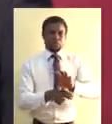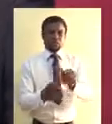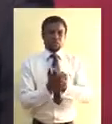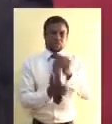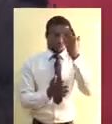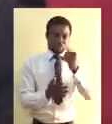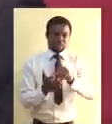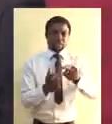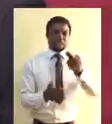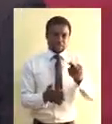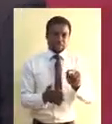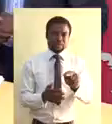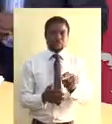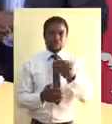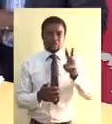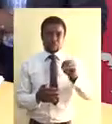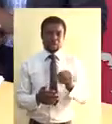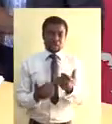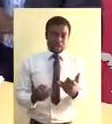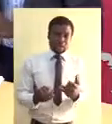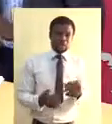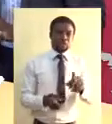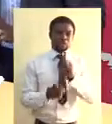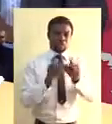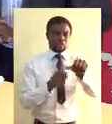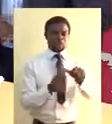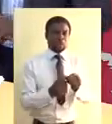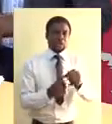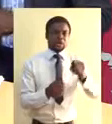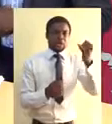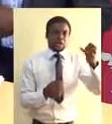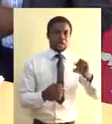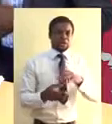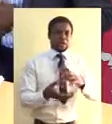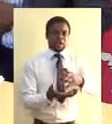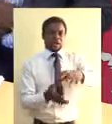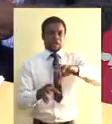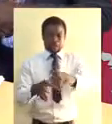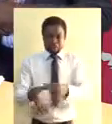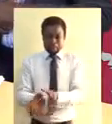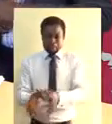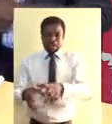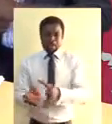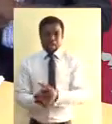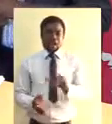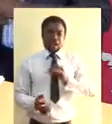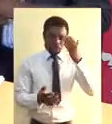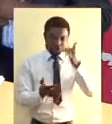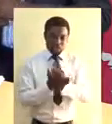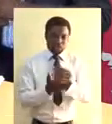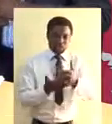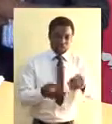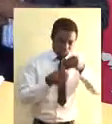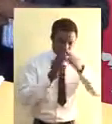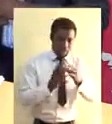them to develop their communication skills at the end of the day. Yes. Talking about the arts and crafts, I know that now students, some of them even they